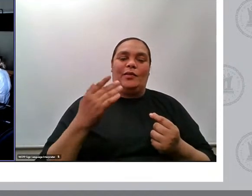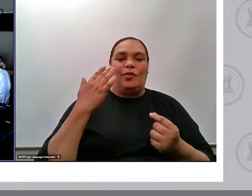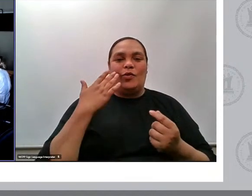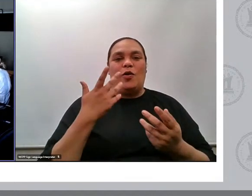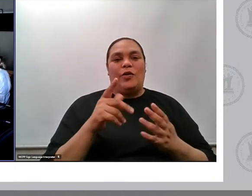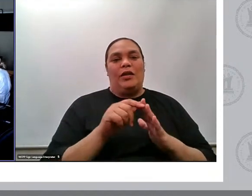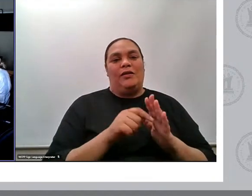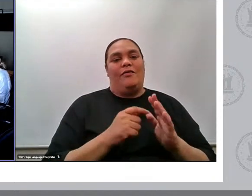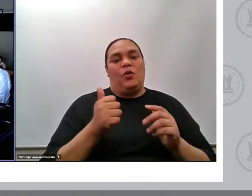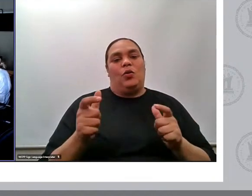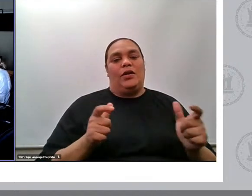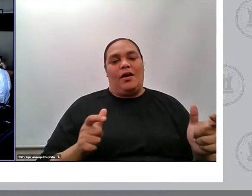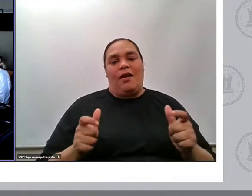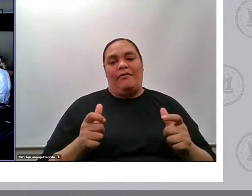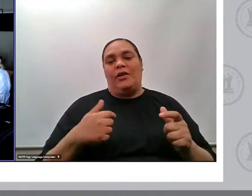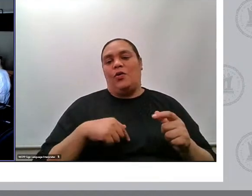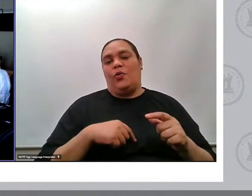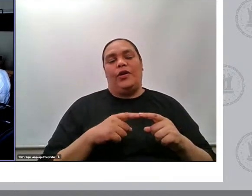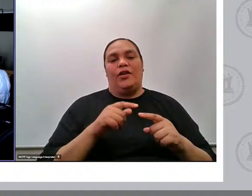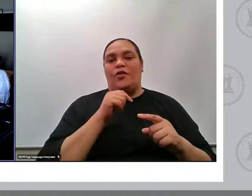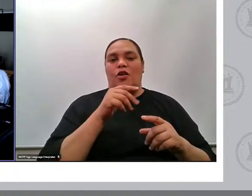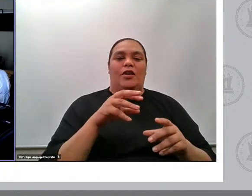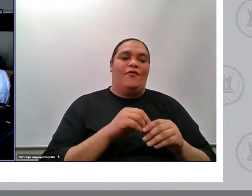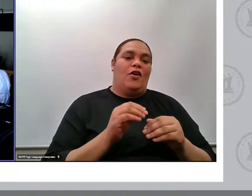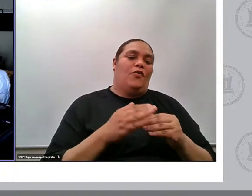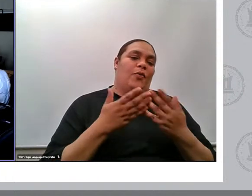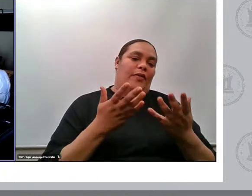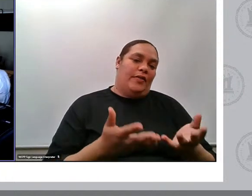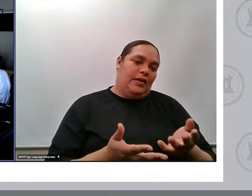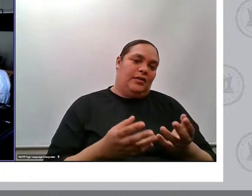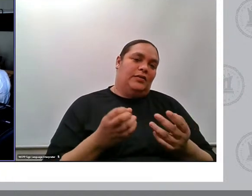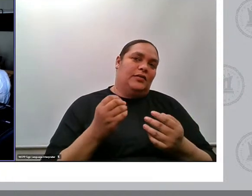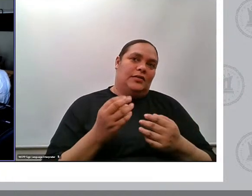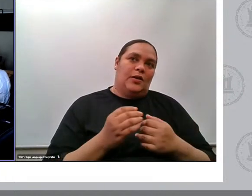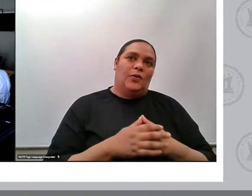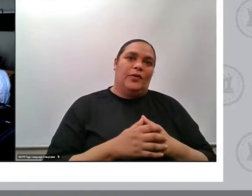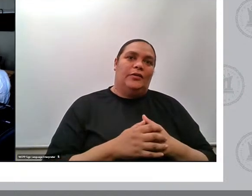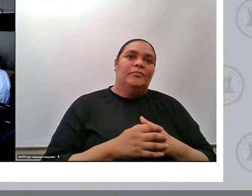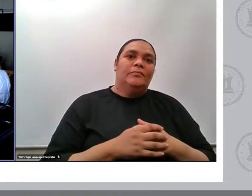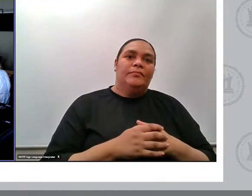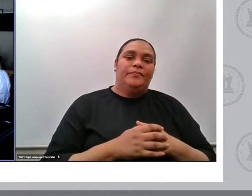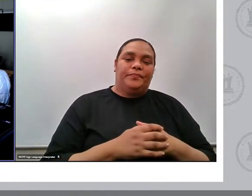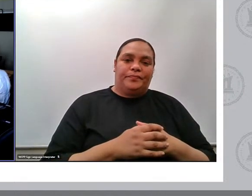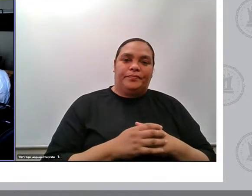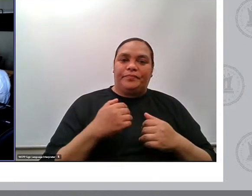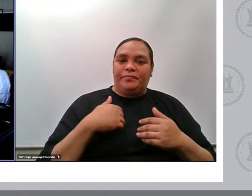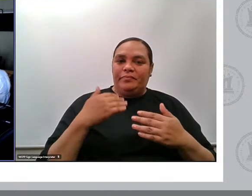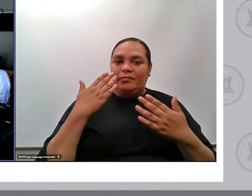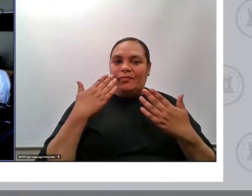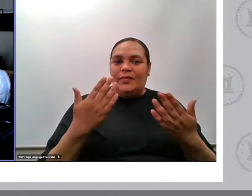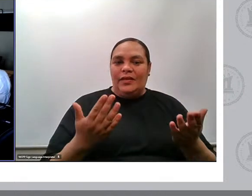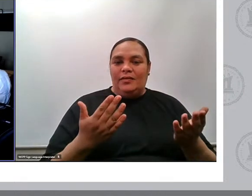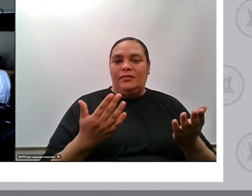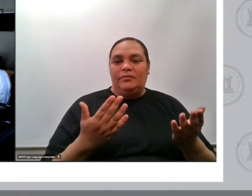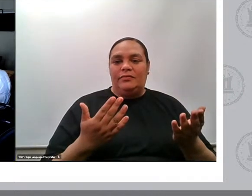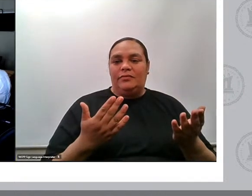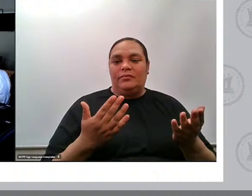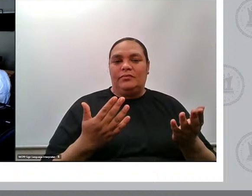terms of good governance, we wouldn't be involved with that. I don't know, is there? Legal